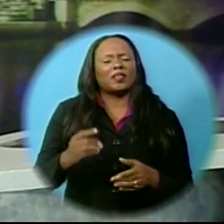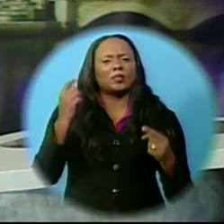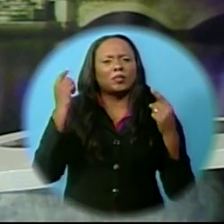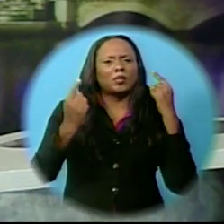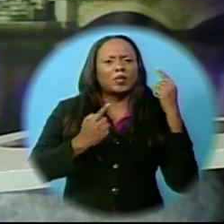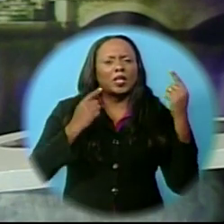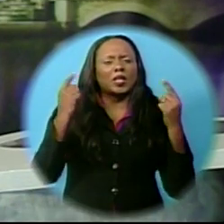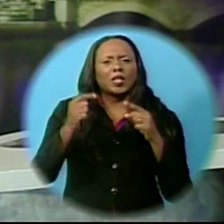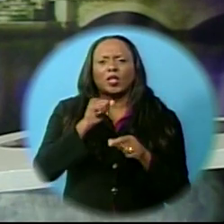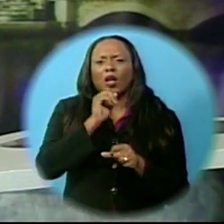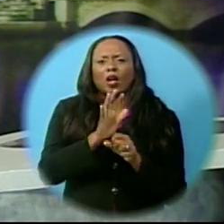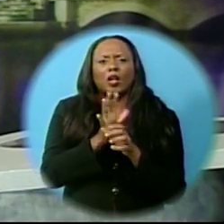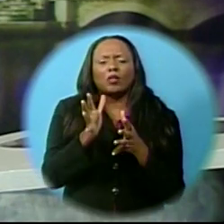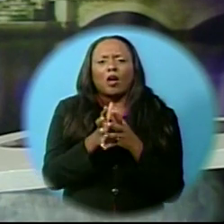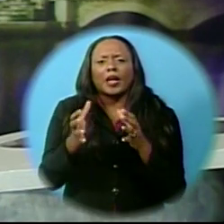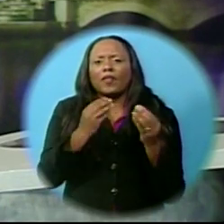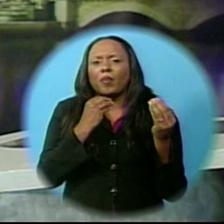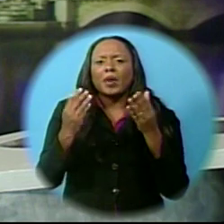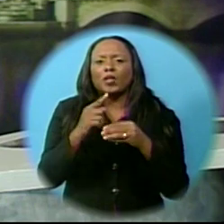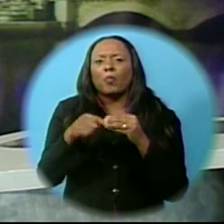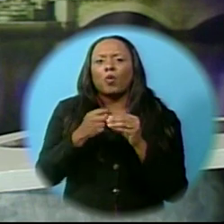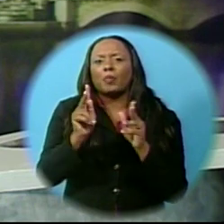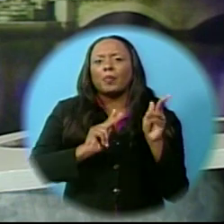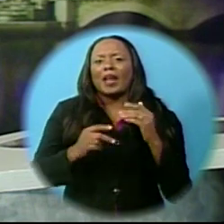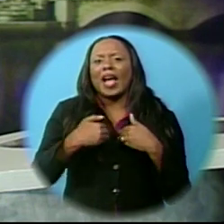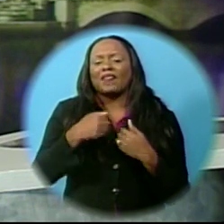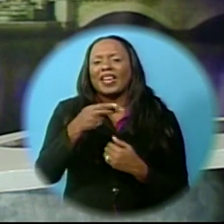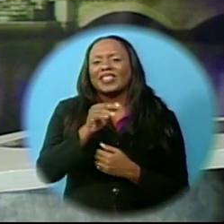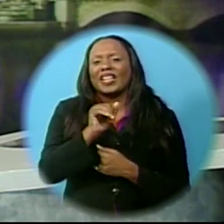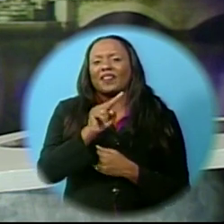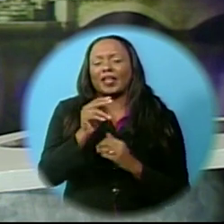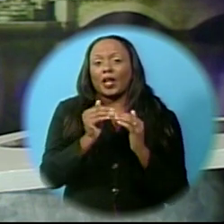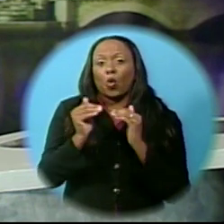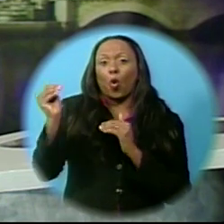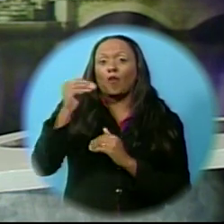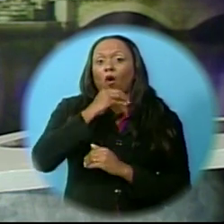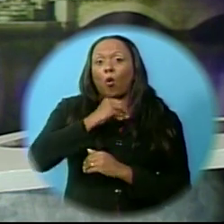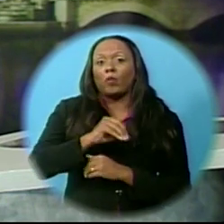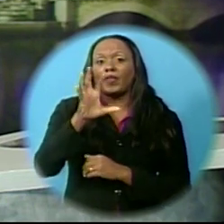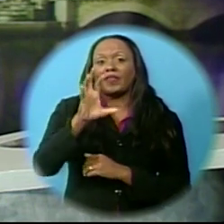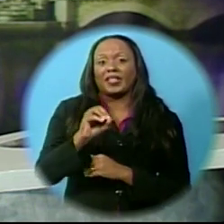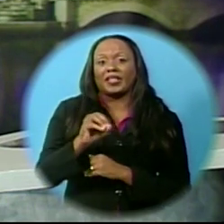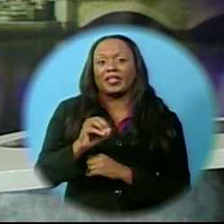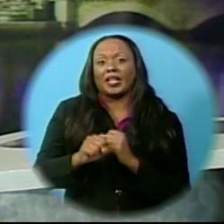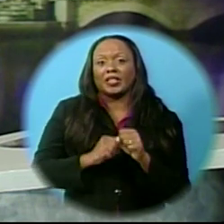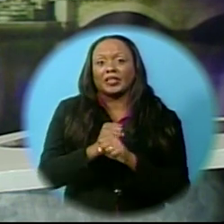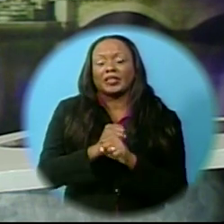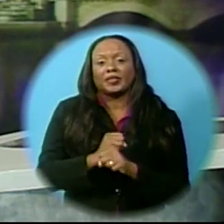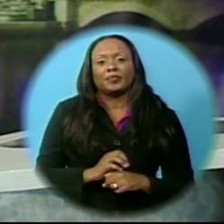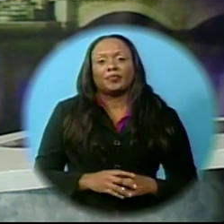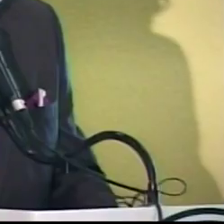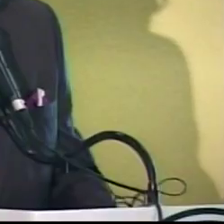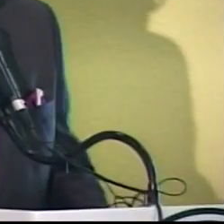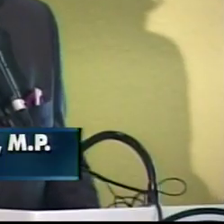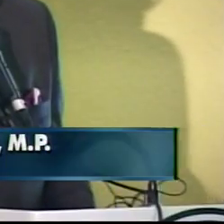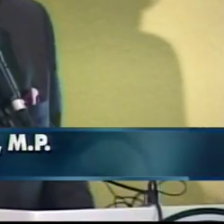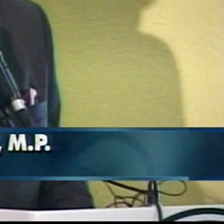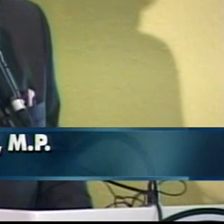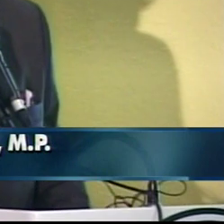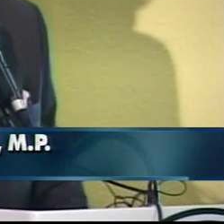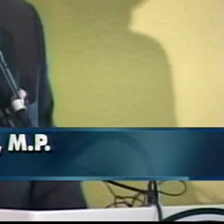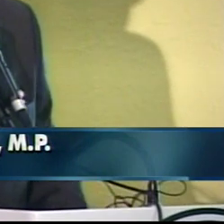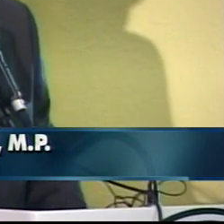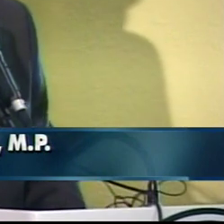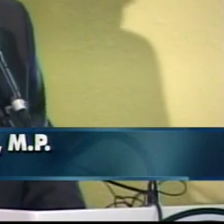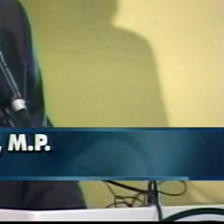expressed concern About the lack of data on people over 50 living with HIV Now, a perusal of the literature